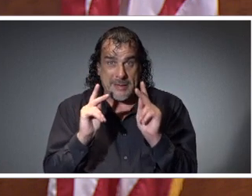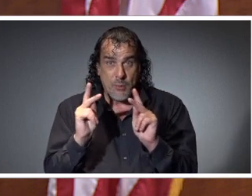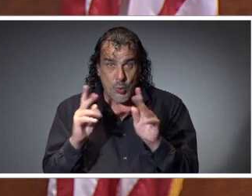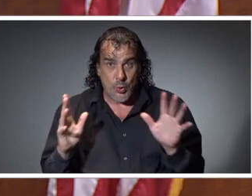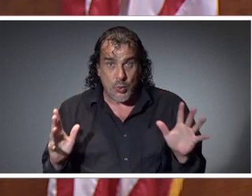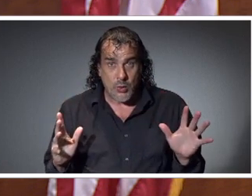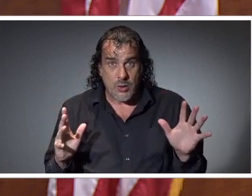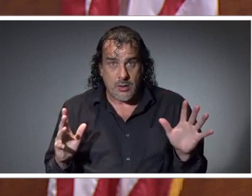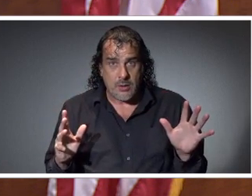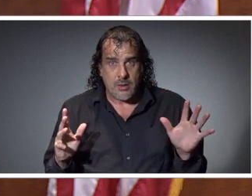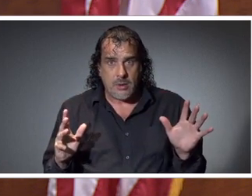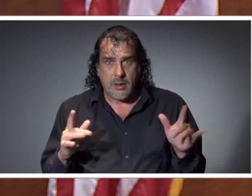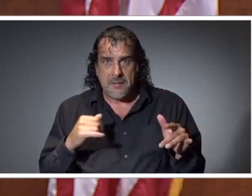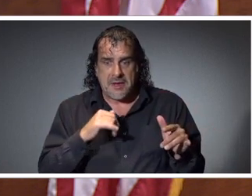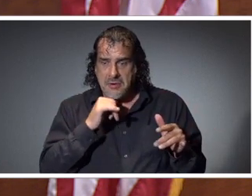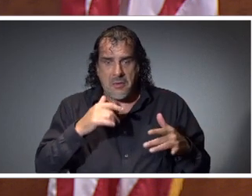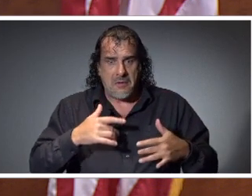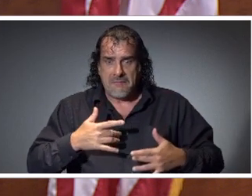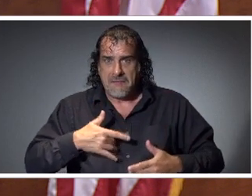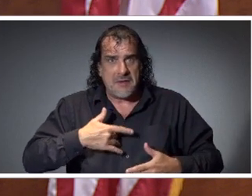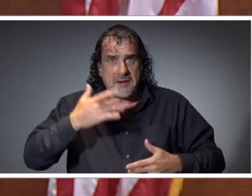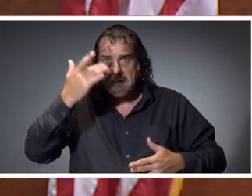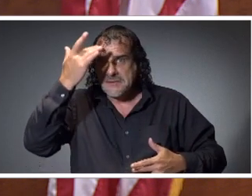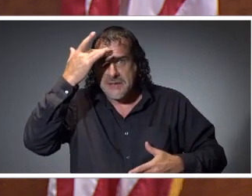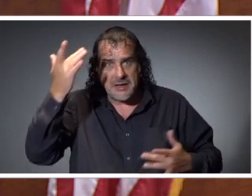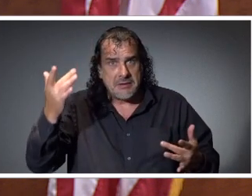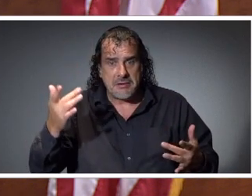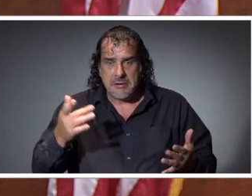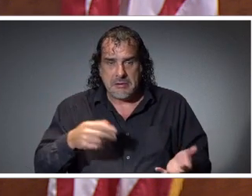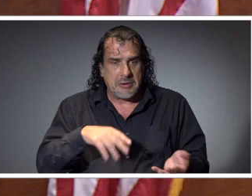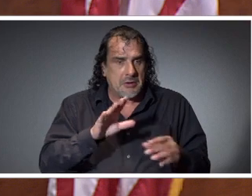are asymptomatic, whether it be